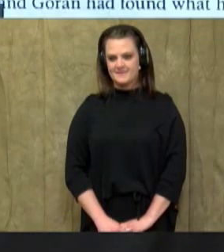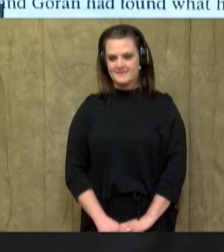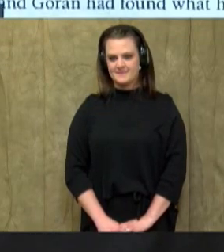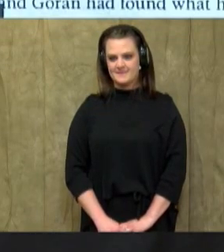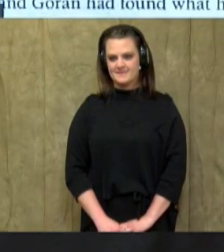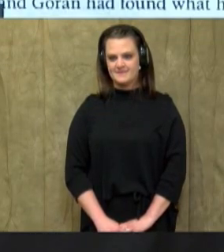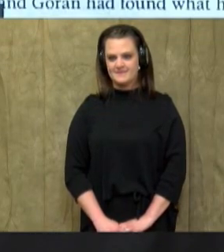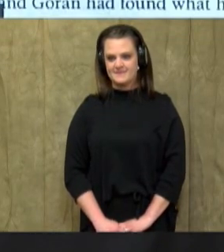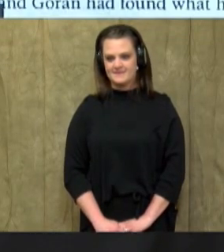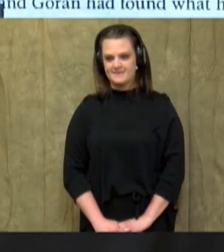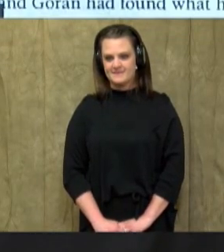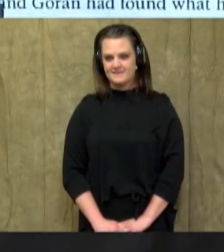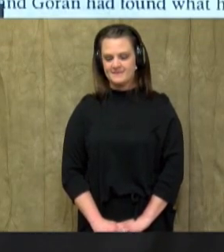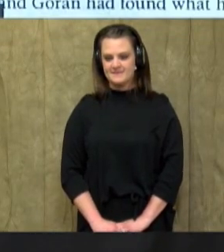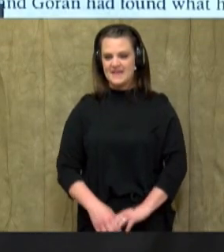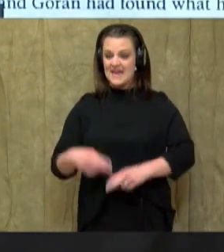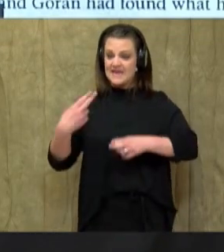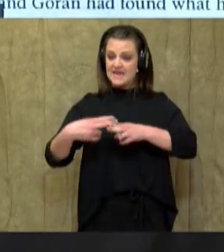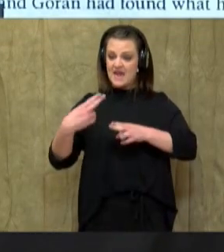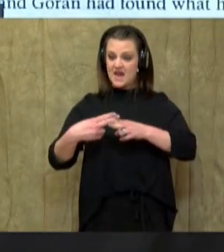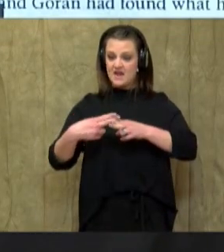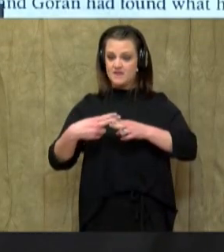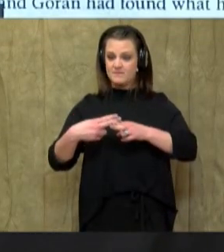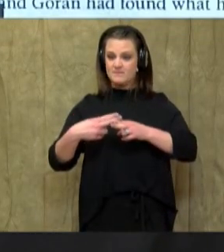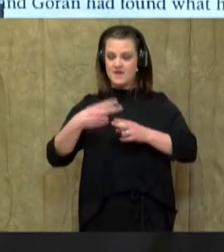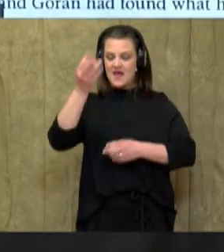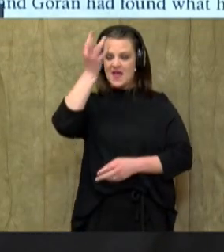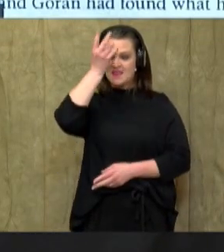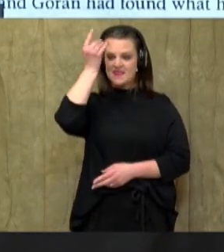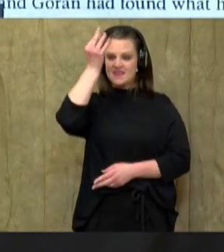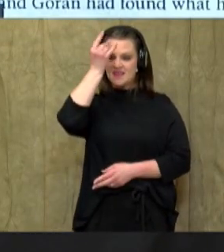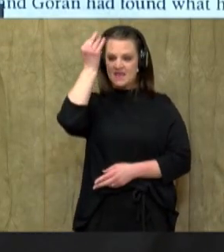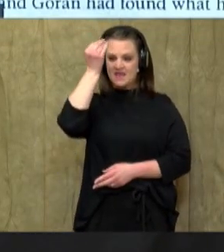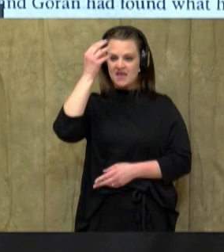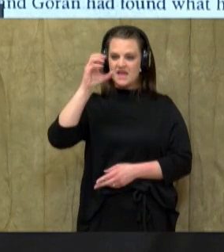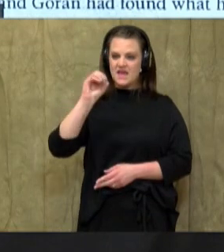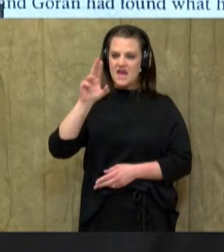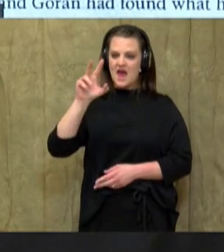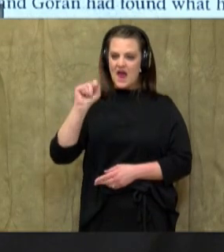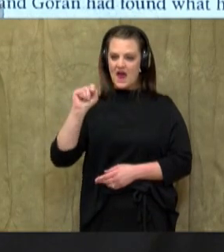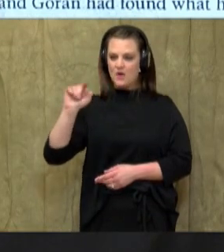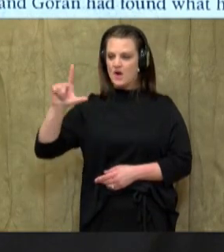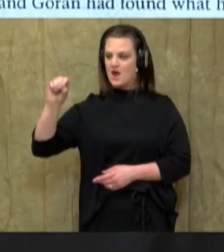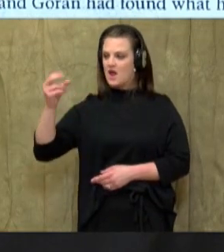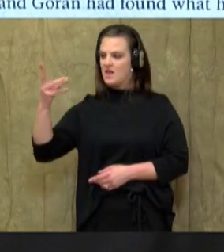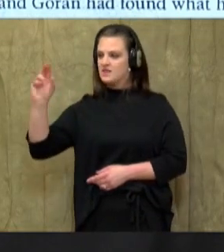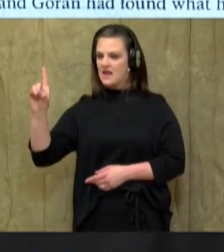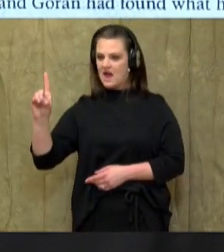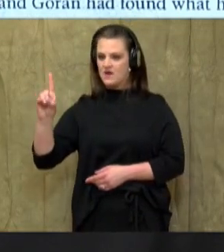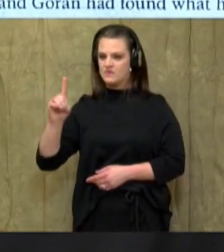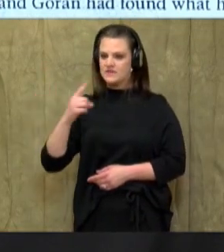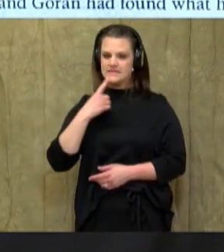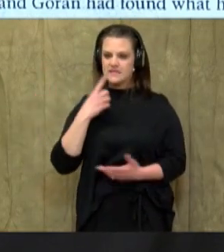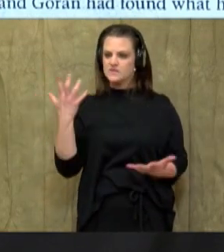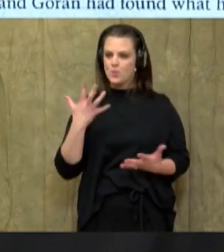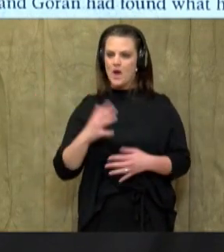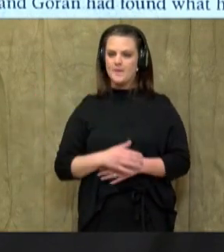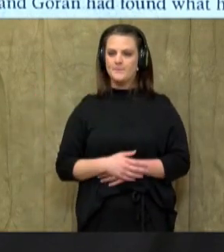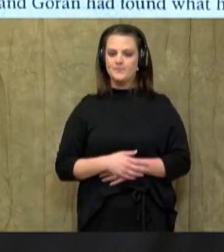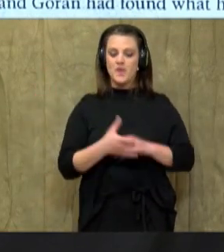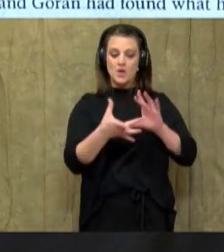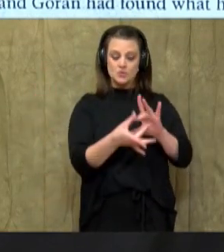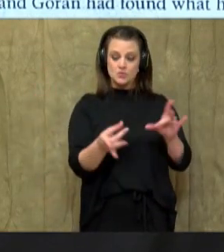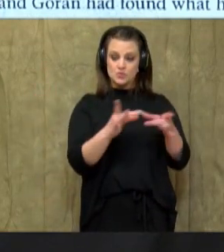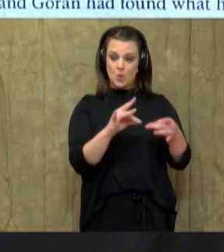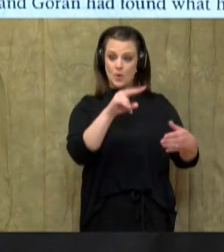The name of this is Thinking Out Loud. It says, read the story, use the